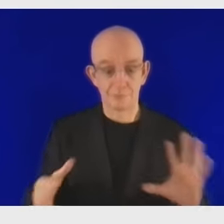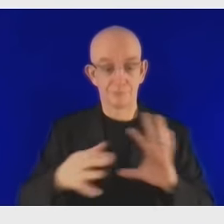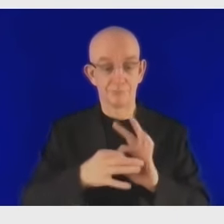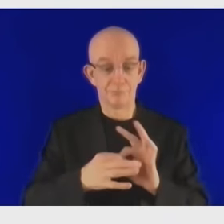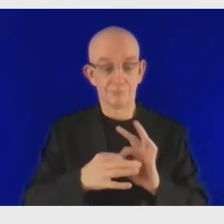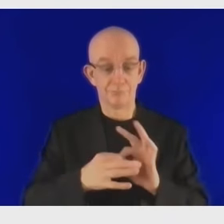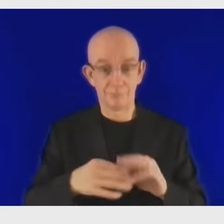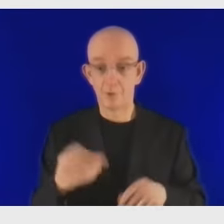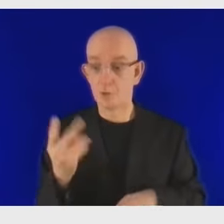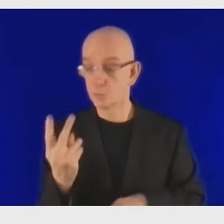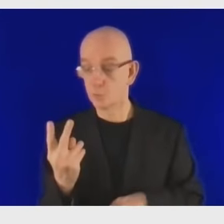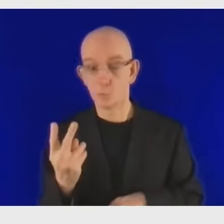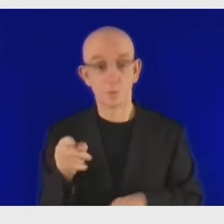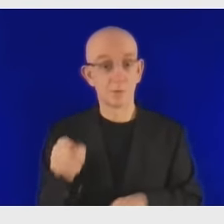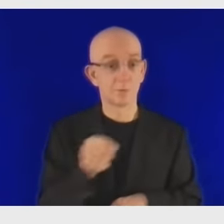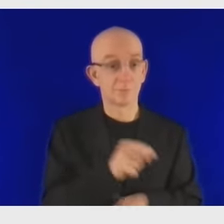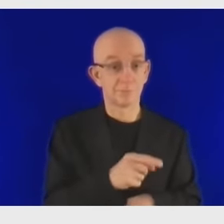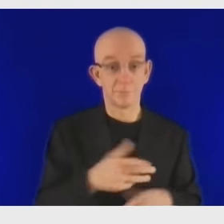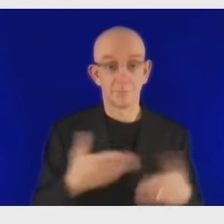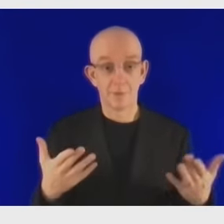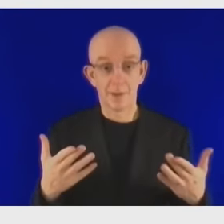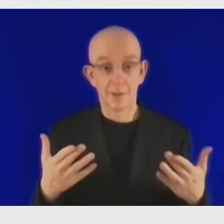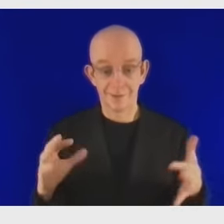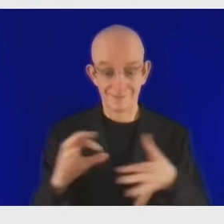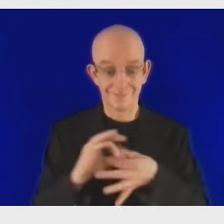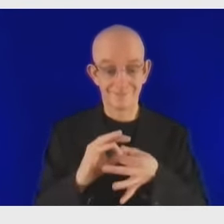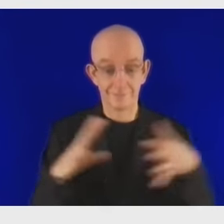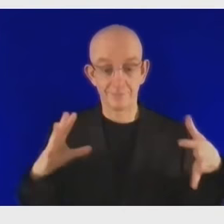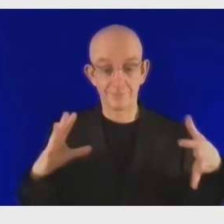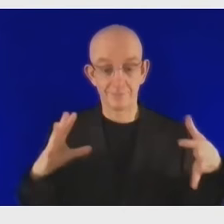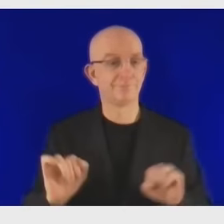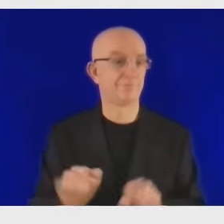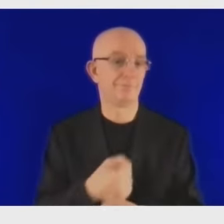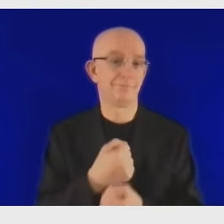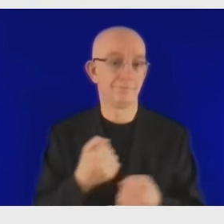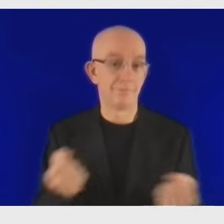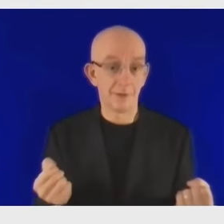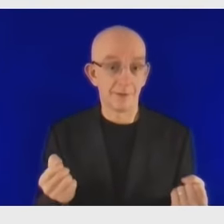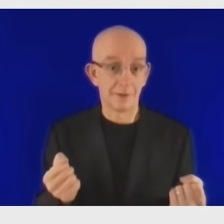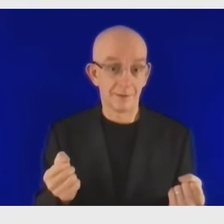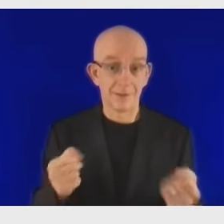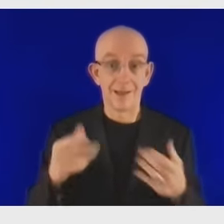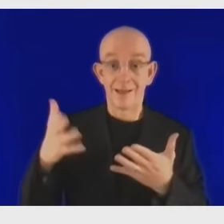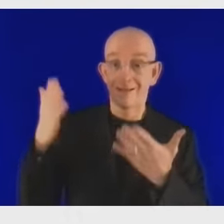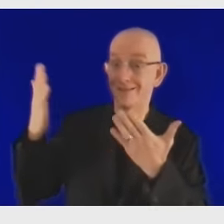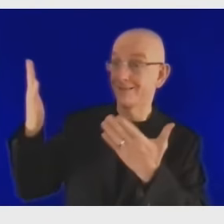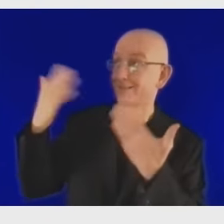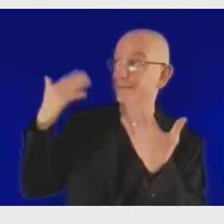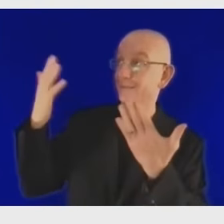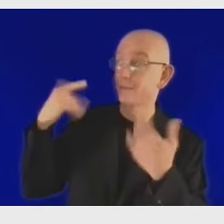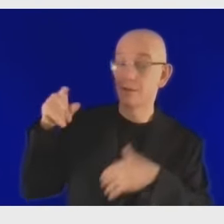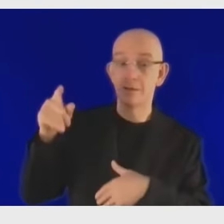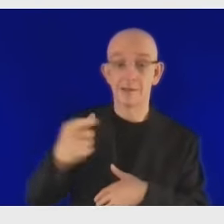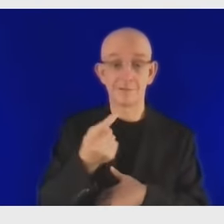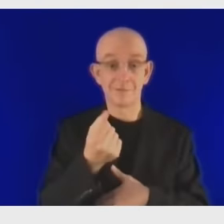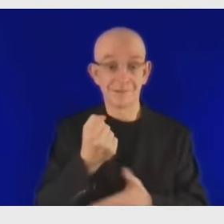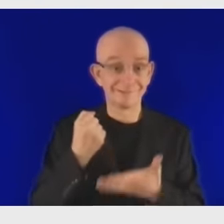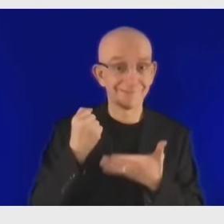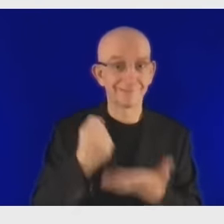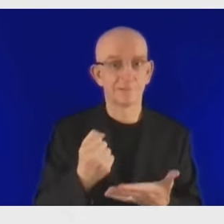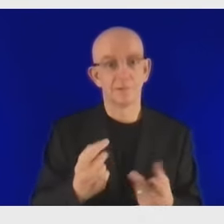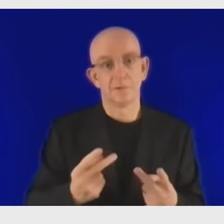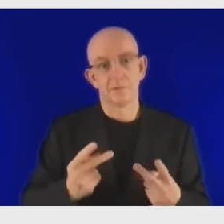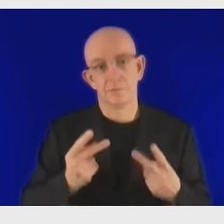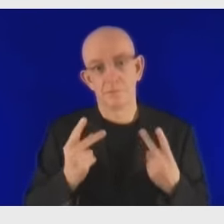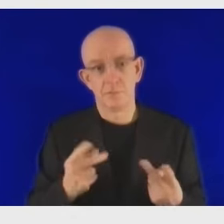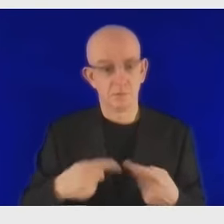to keeping our world going, but what is it worth when those who truly need it find great challenges to access